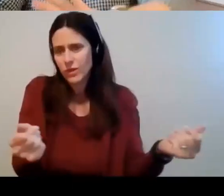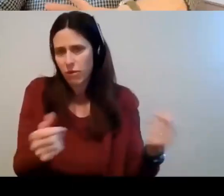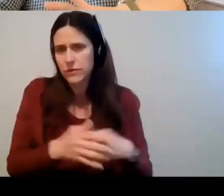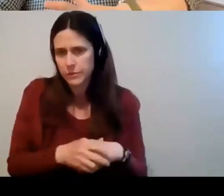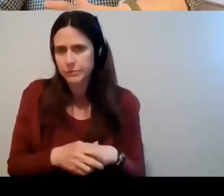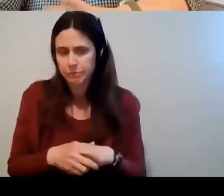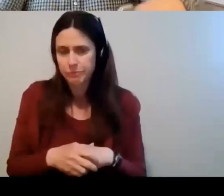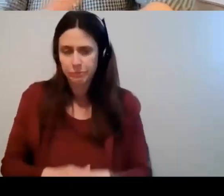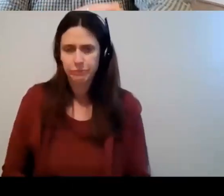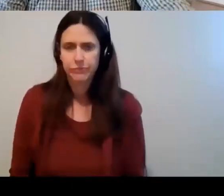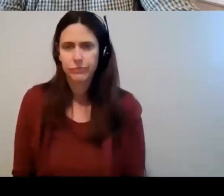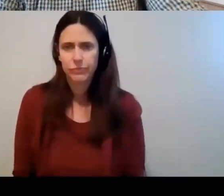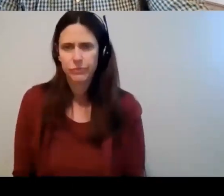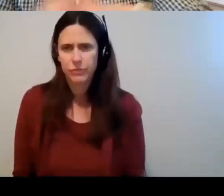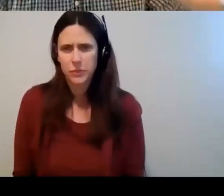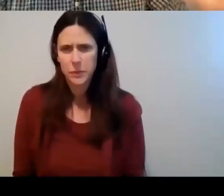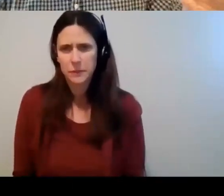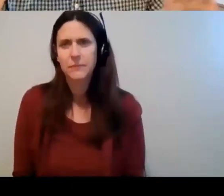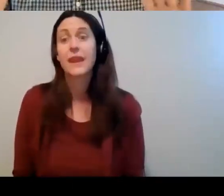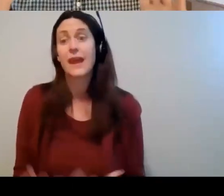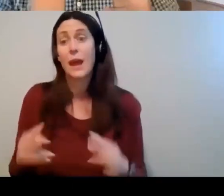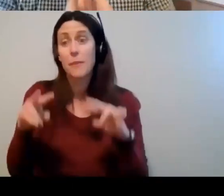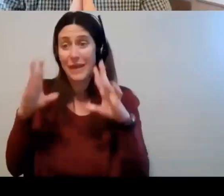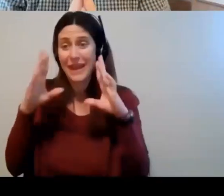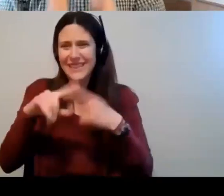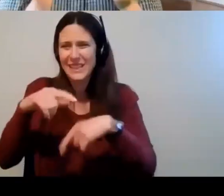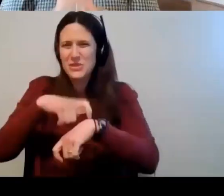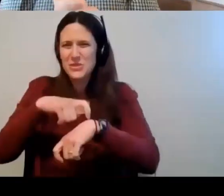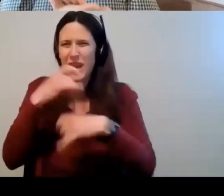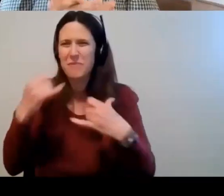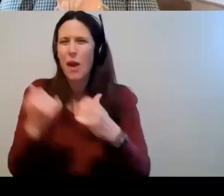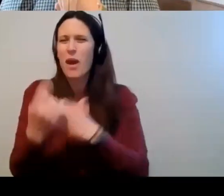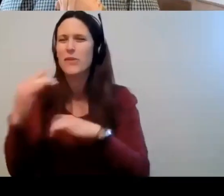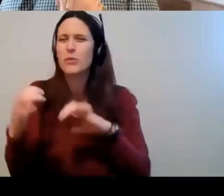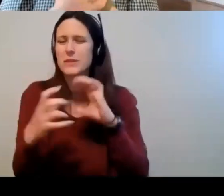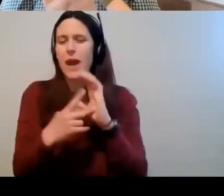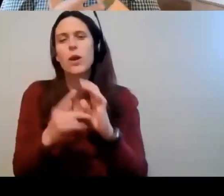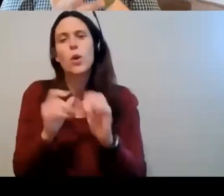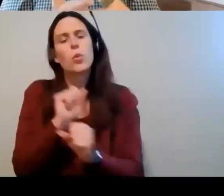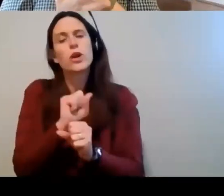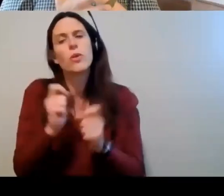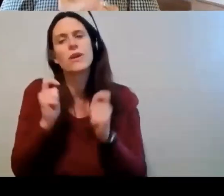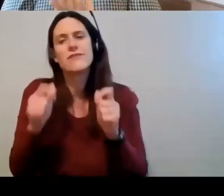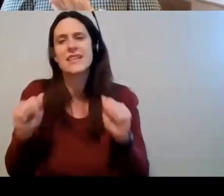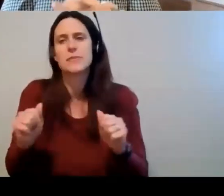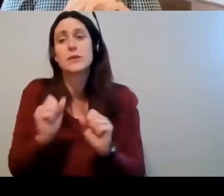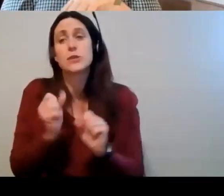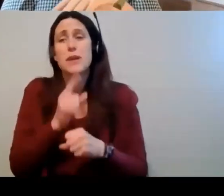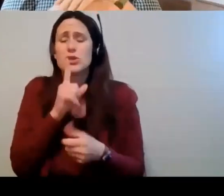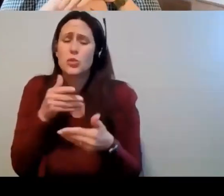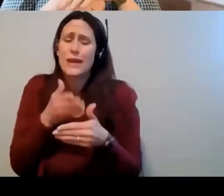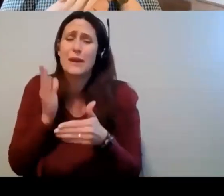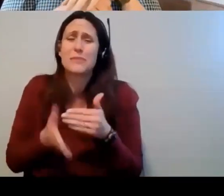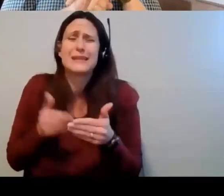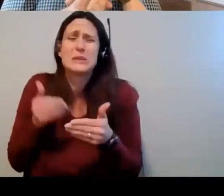Yes, was looking at time now that hopefully everyone's back. We are going to work as quickly as we can to make sure we're done close to 3